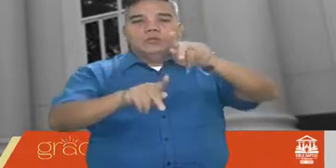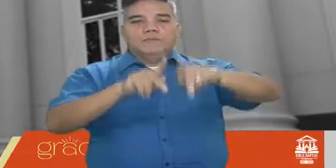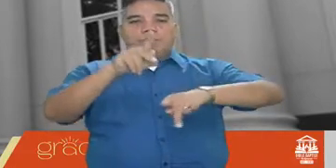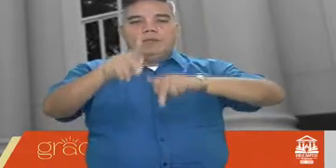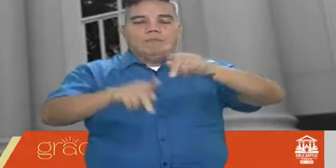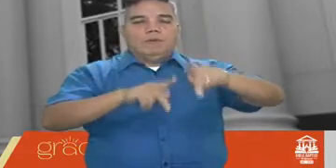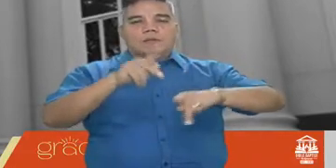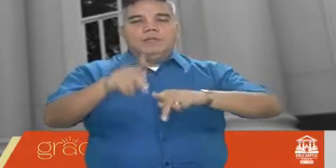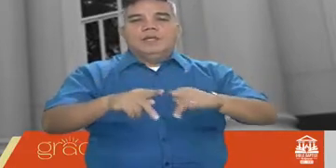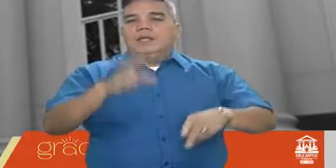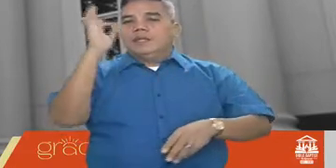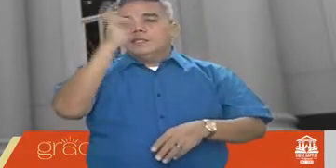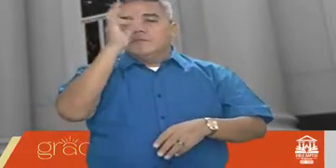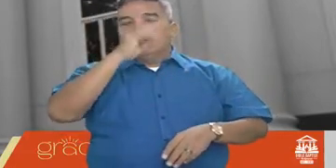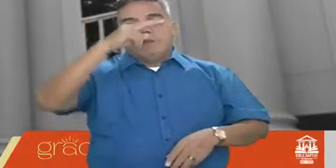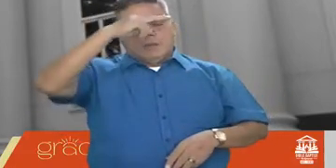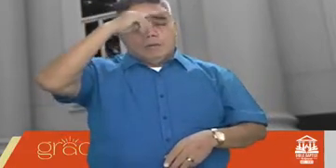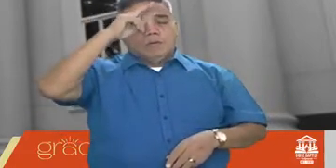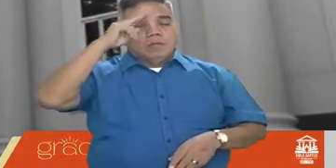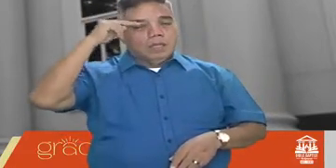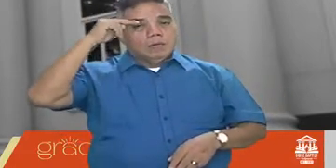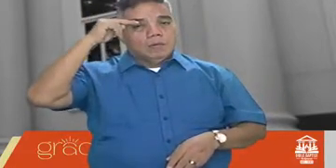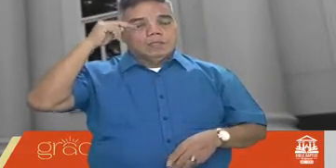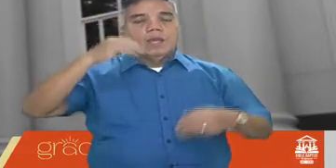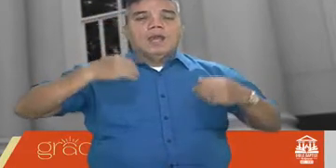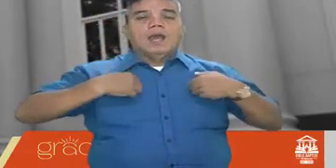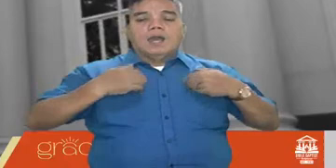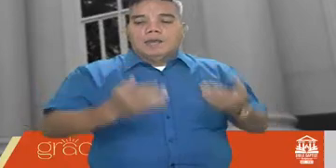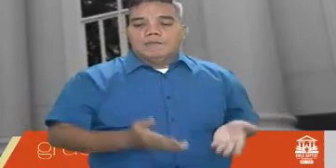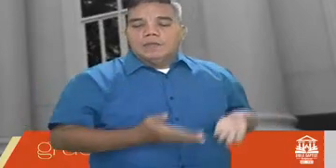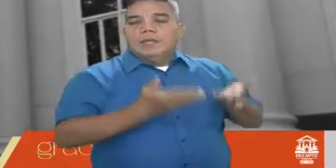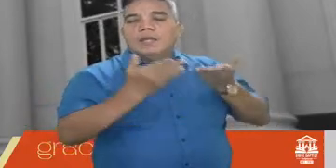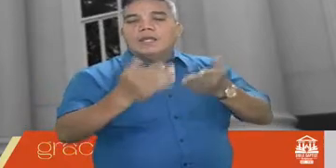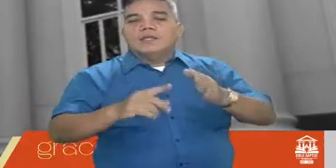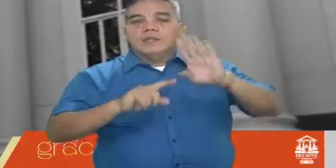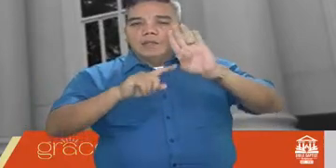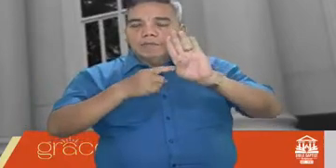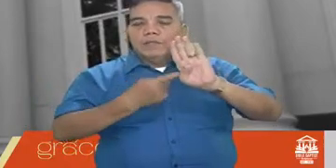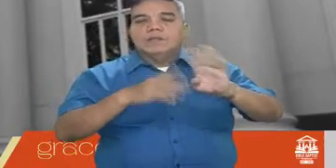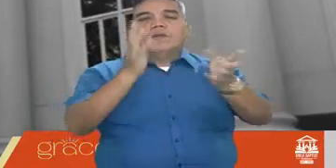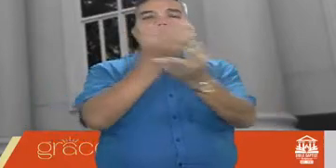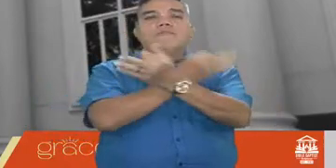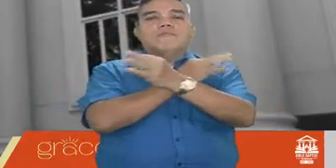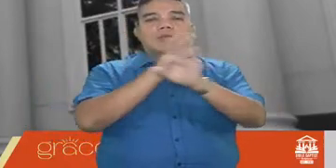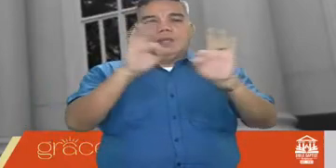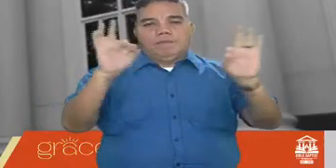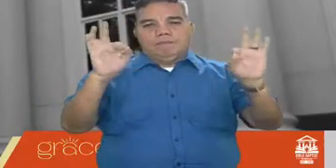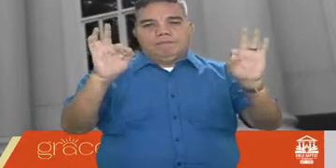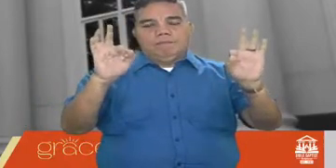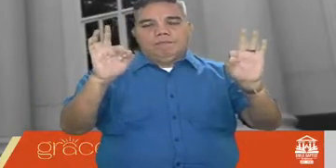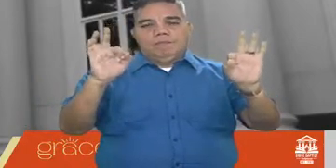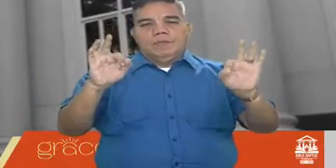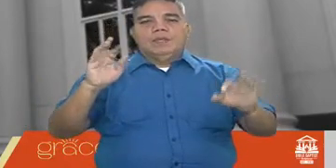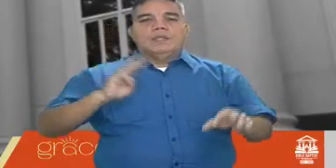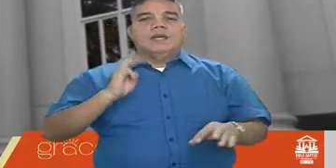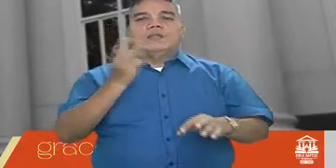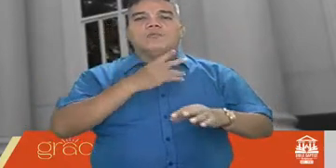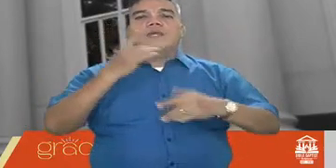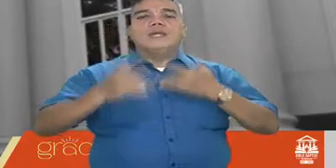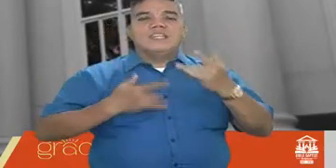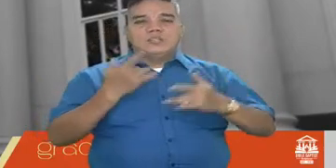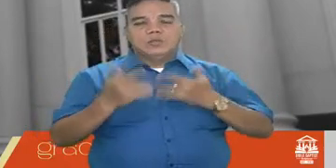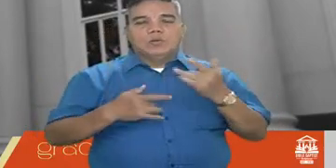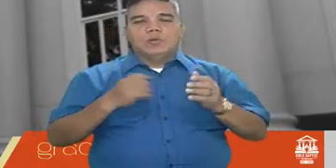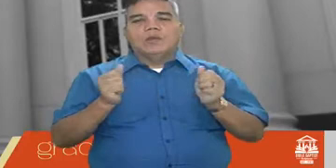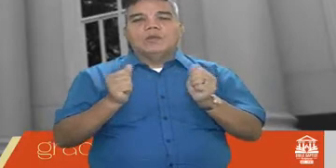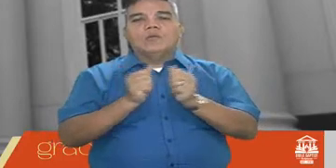people, these Filipino heroes, have laid down the foundation of freedom that we